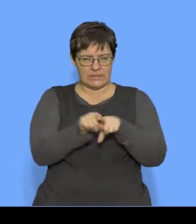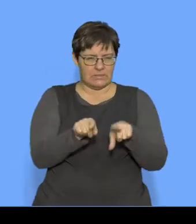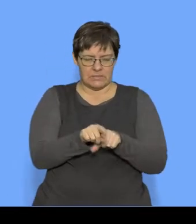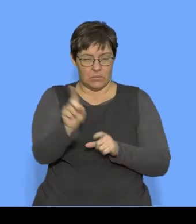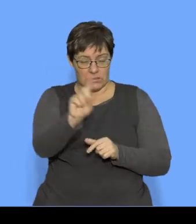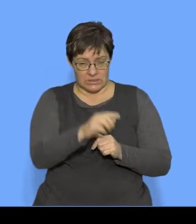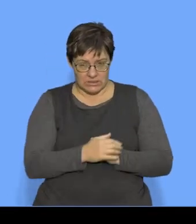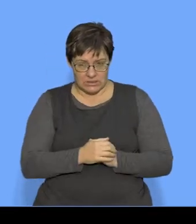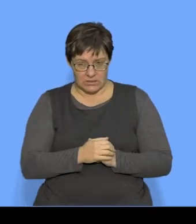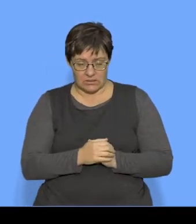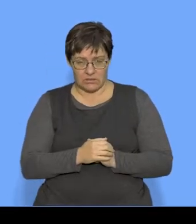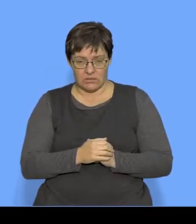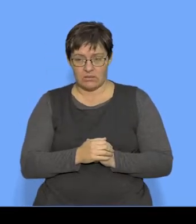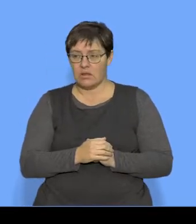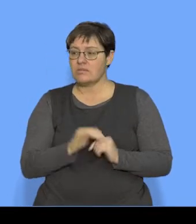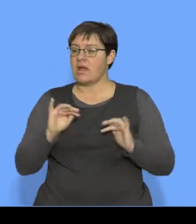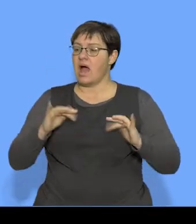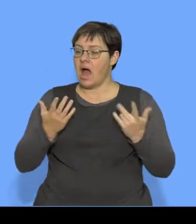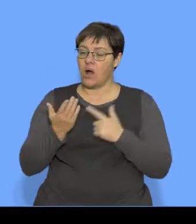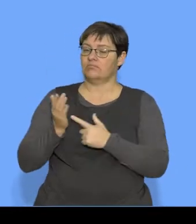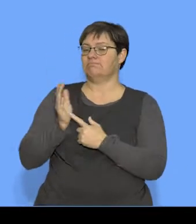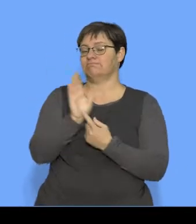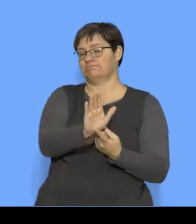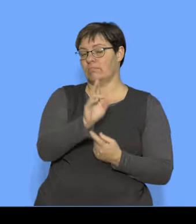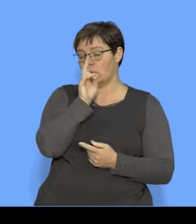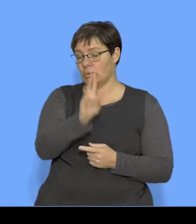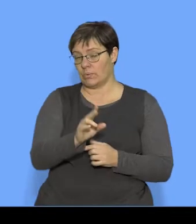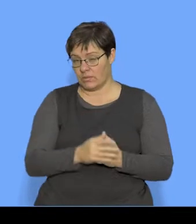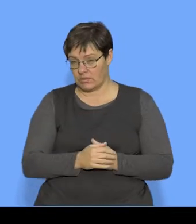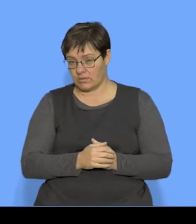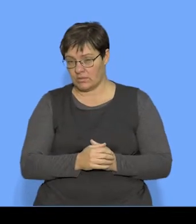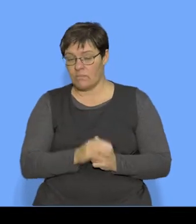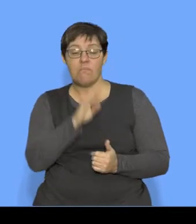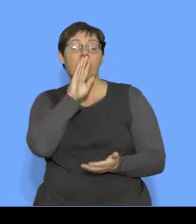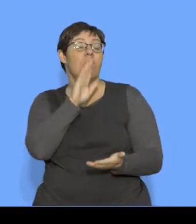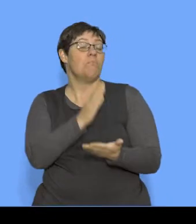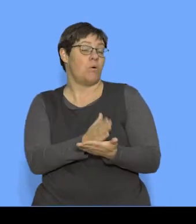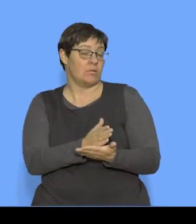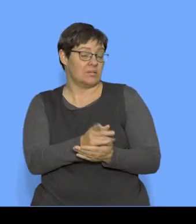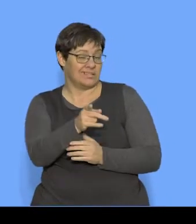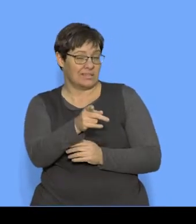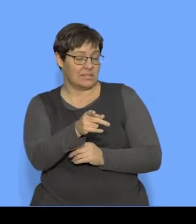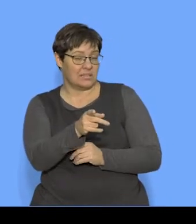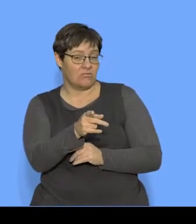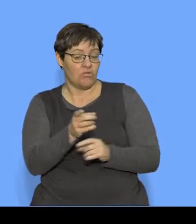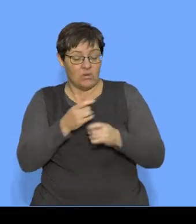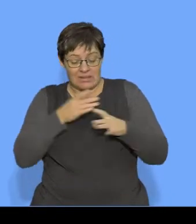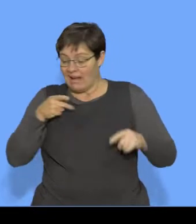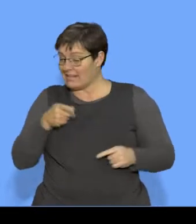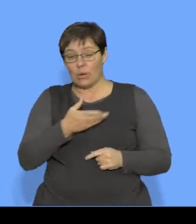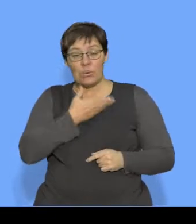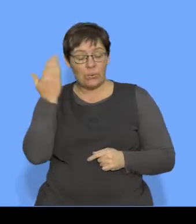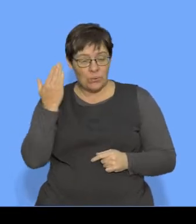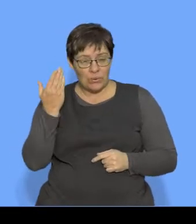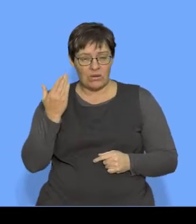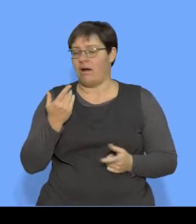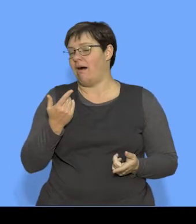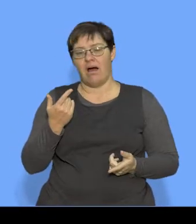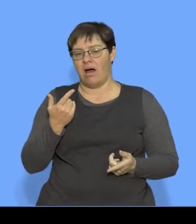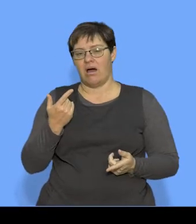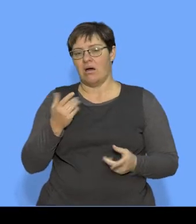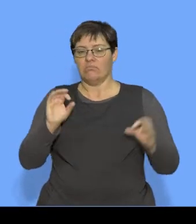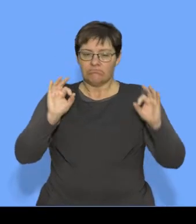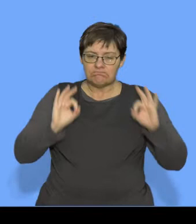I showed you, and this is how the diagram will look like. And I promise you, if you don't start here, then you won't have